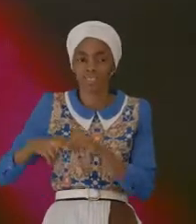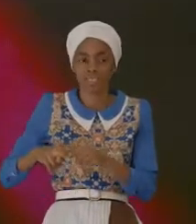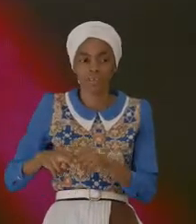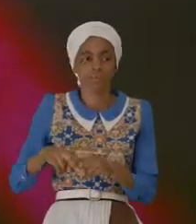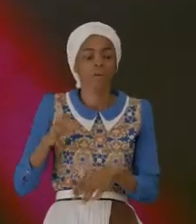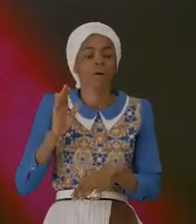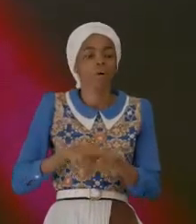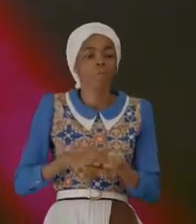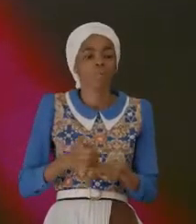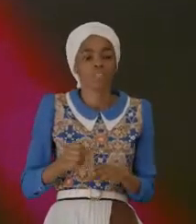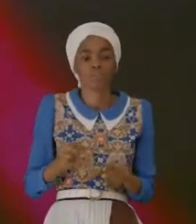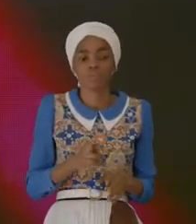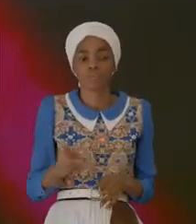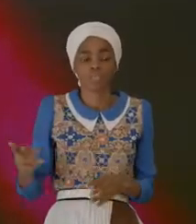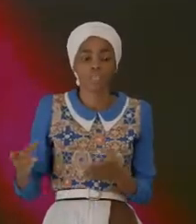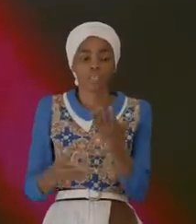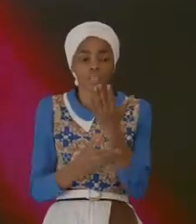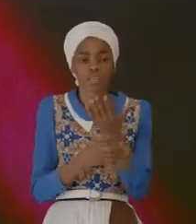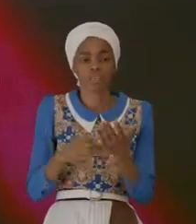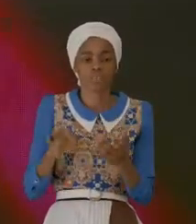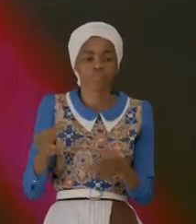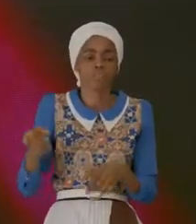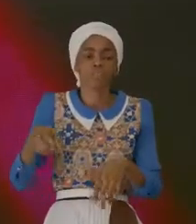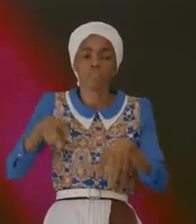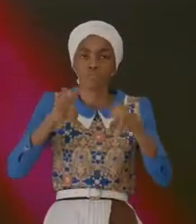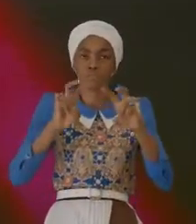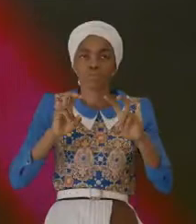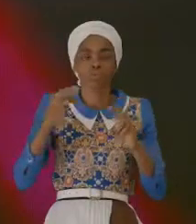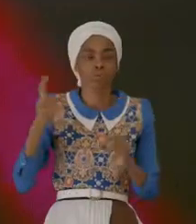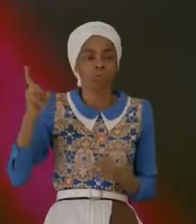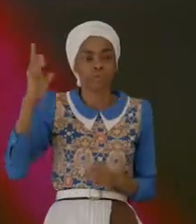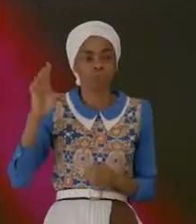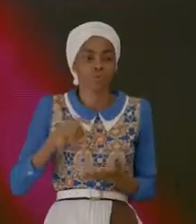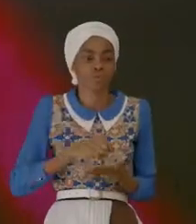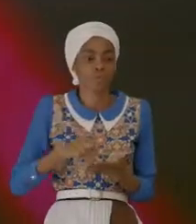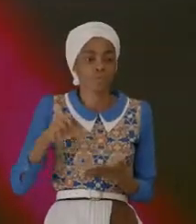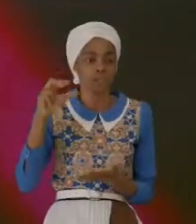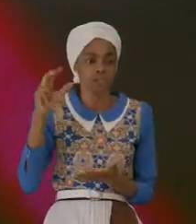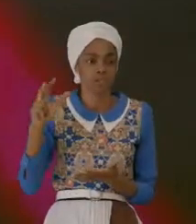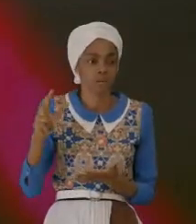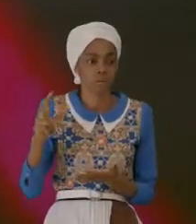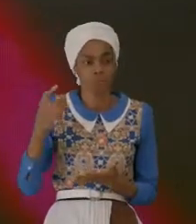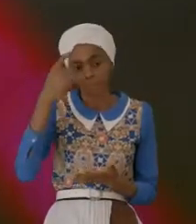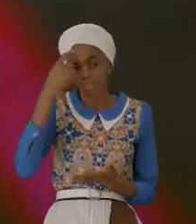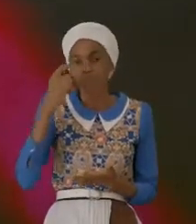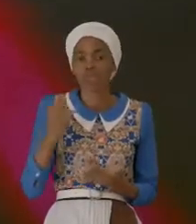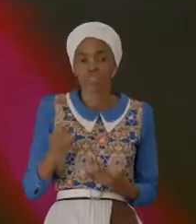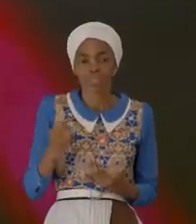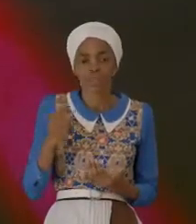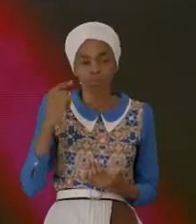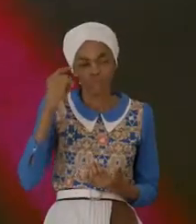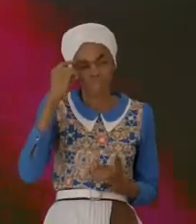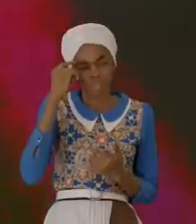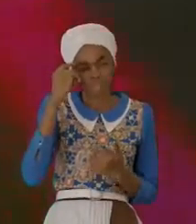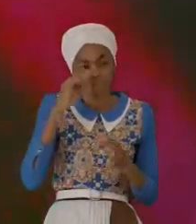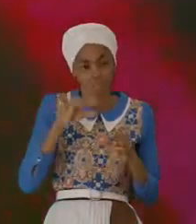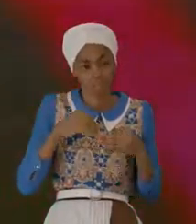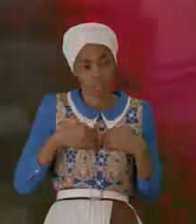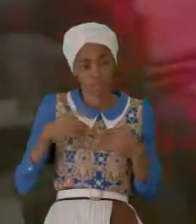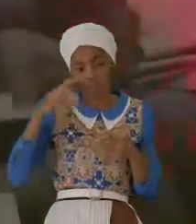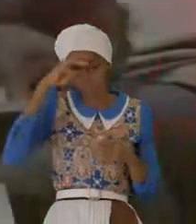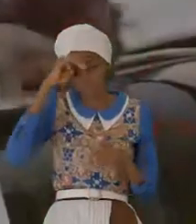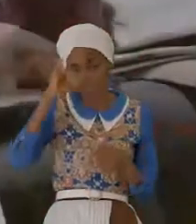of the Throne of God then in verse 3 it says for consider him in your running